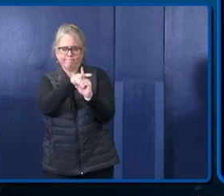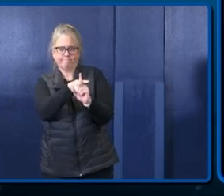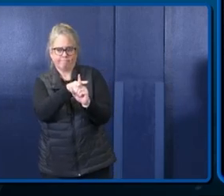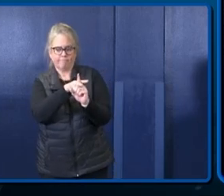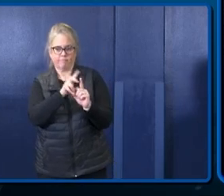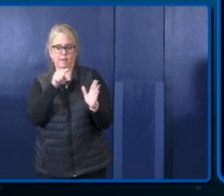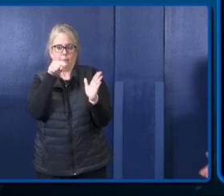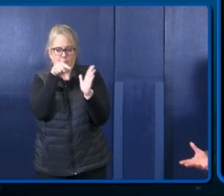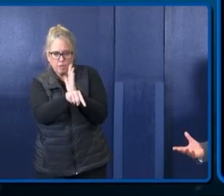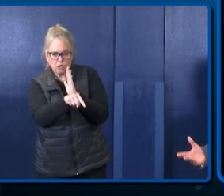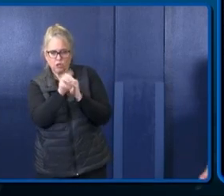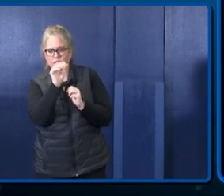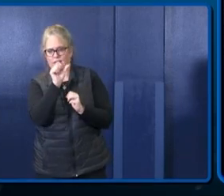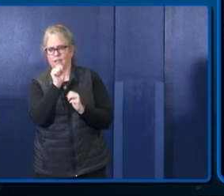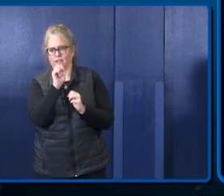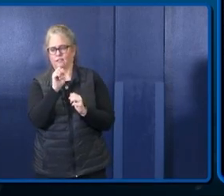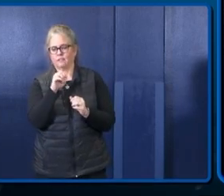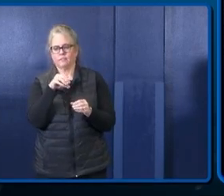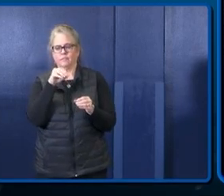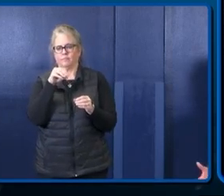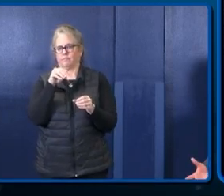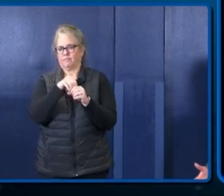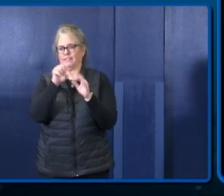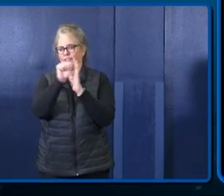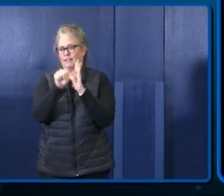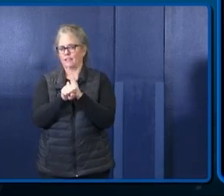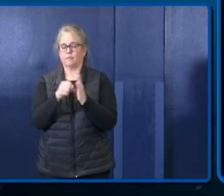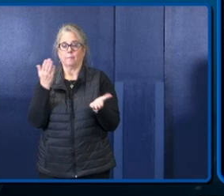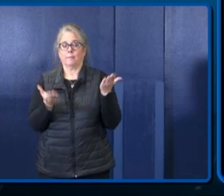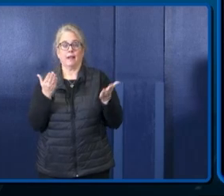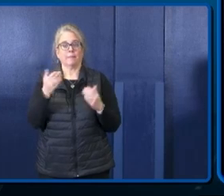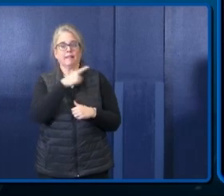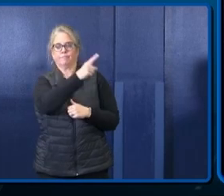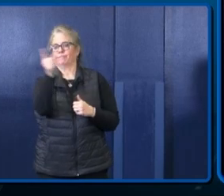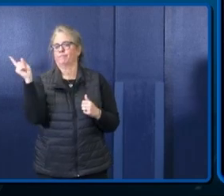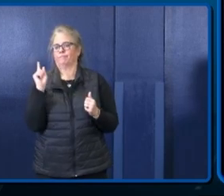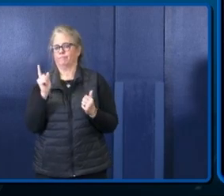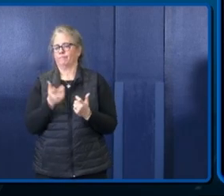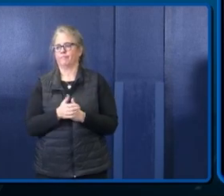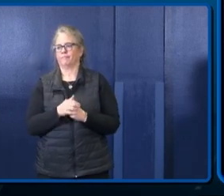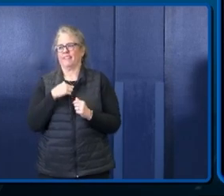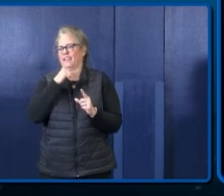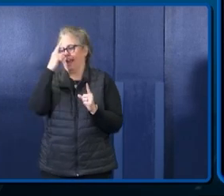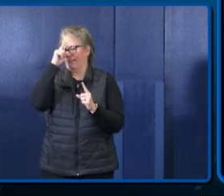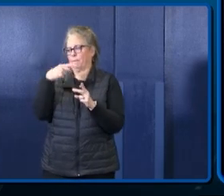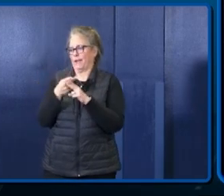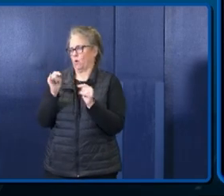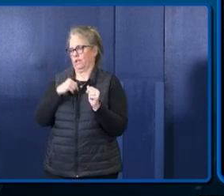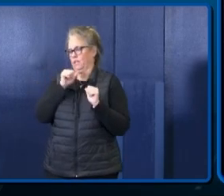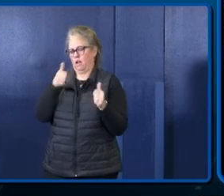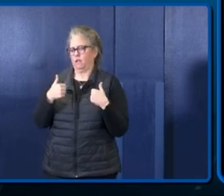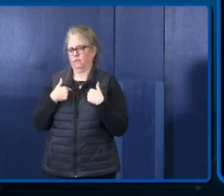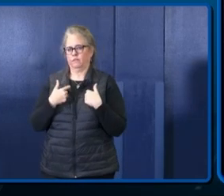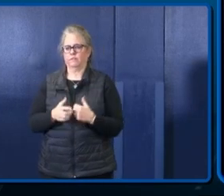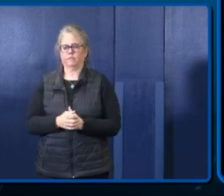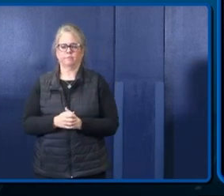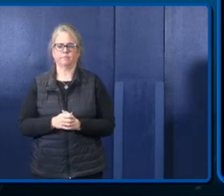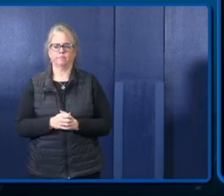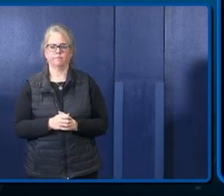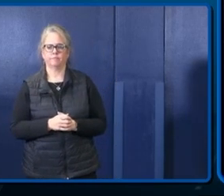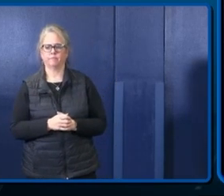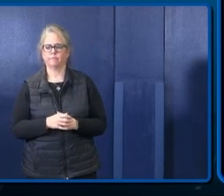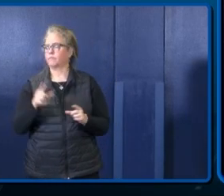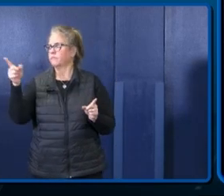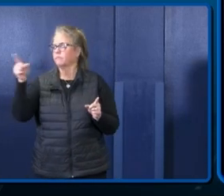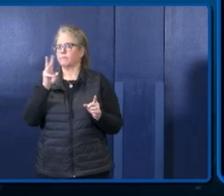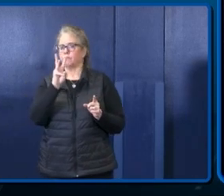this in the state of Colorado, but there could be others out there that I'm just not thinking of right now. Yeah, you did not file weapons charges in